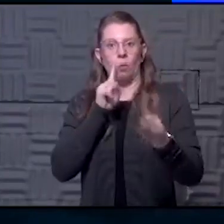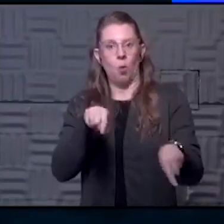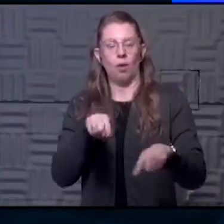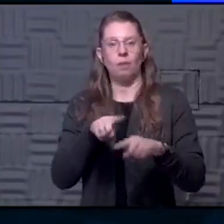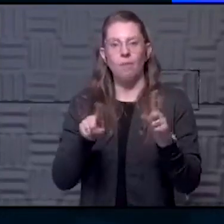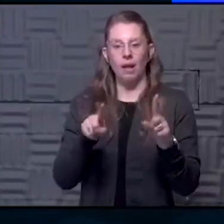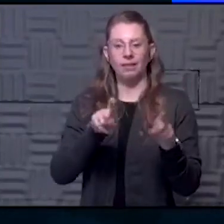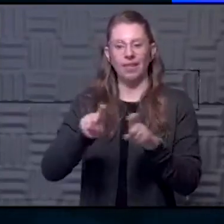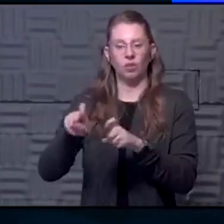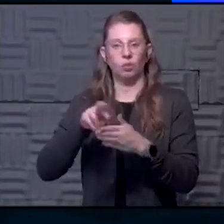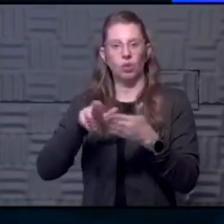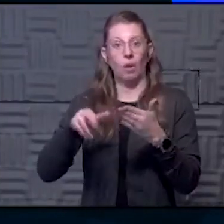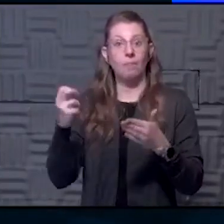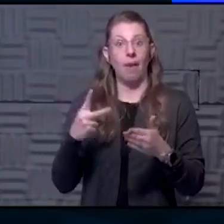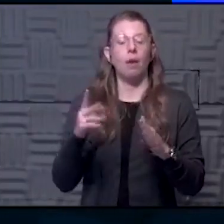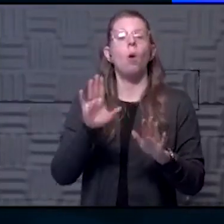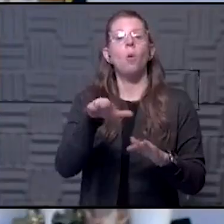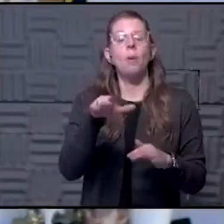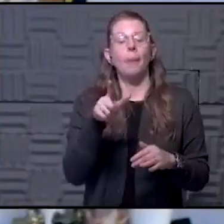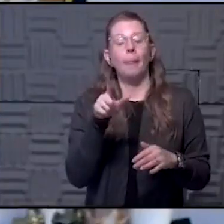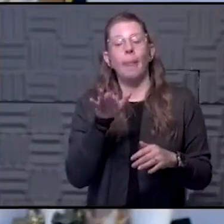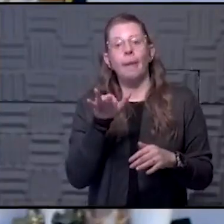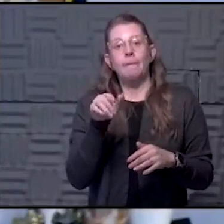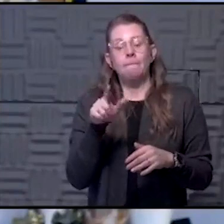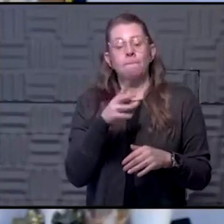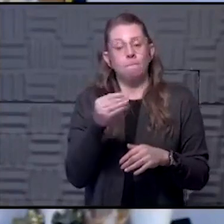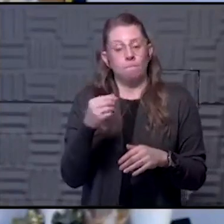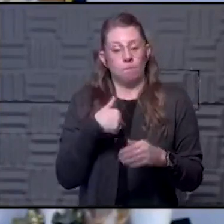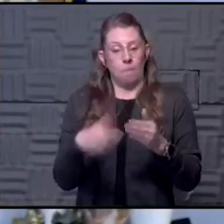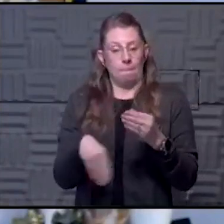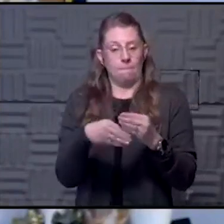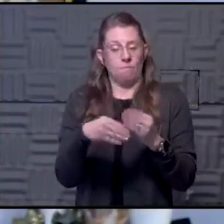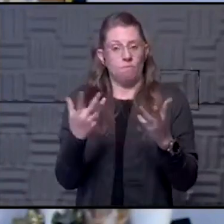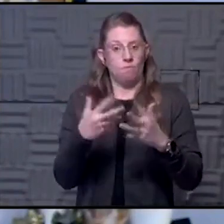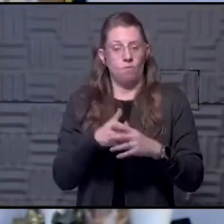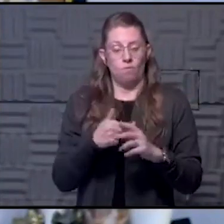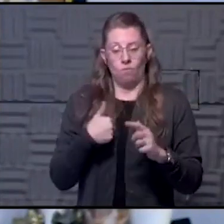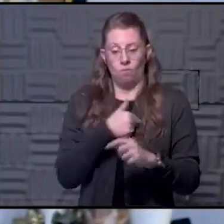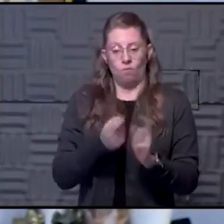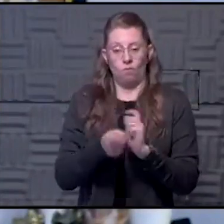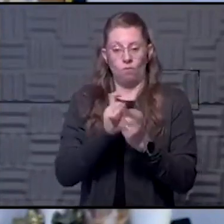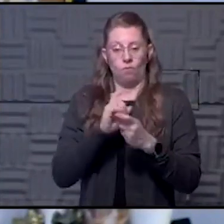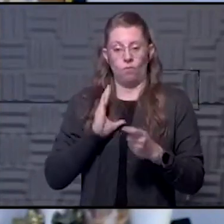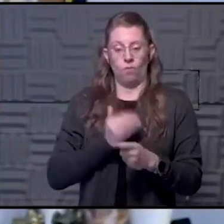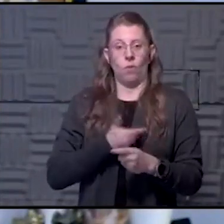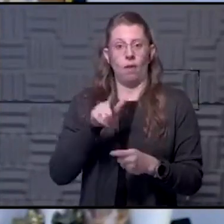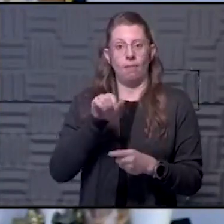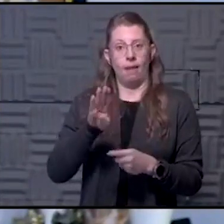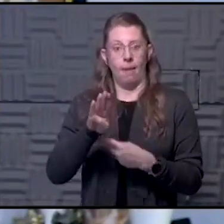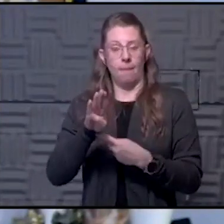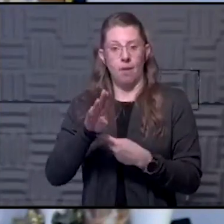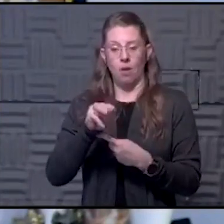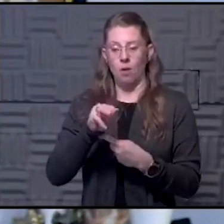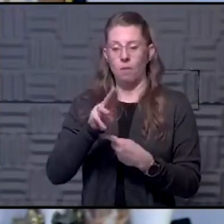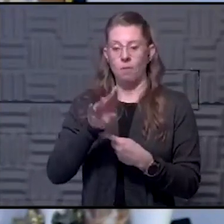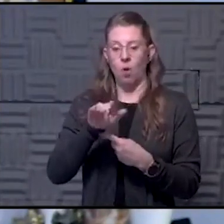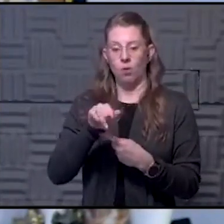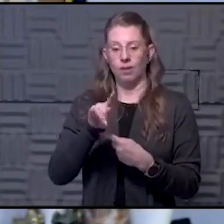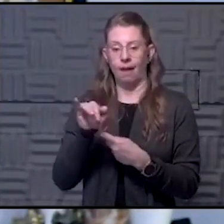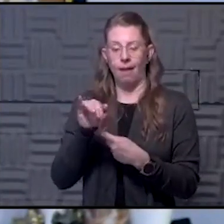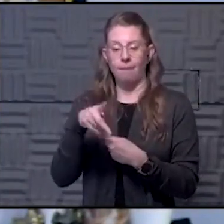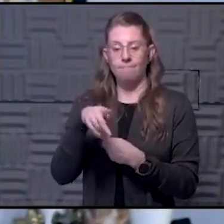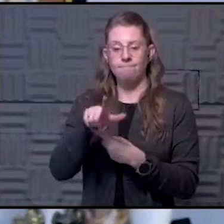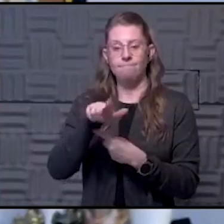get test results back. Oh, and I might add that we have changed in our lab to a multiplex test, which